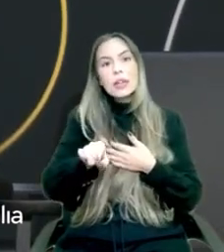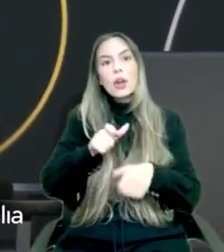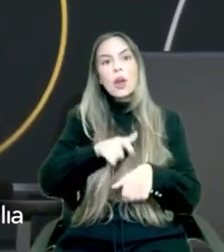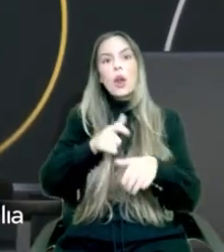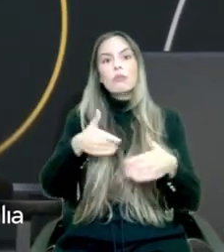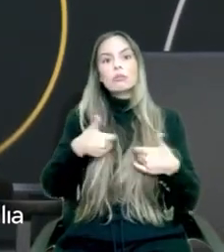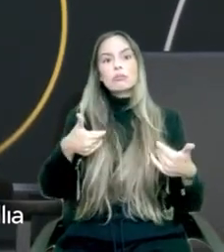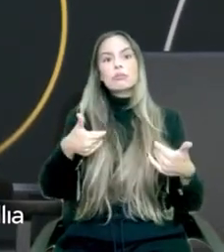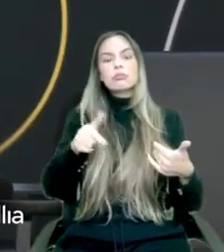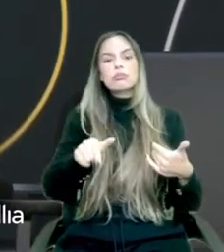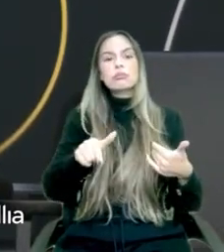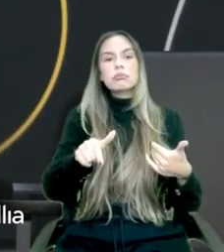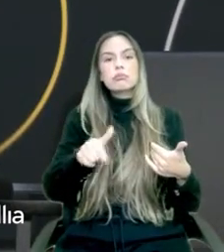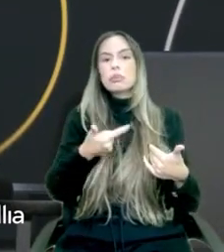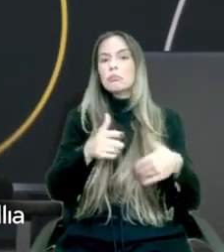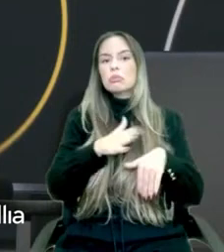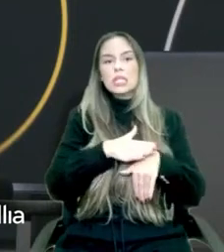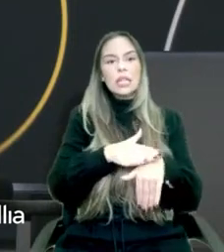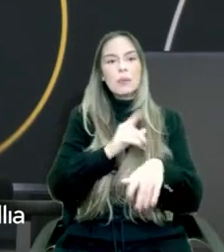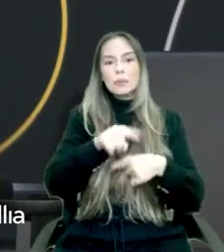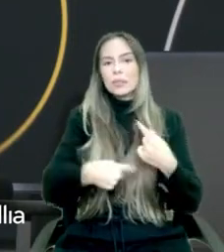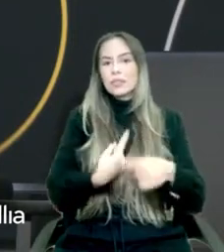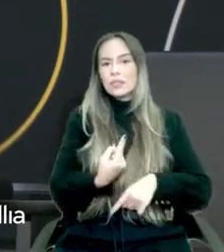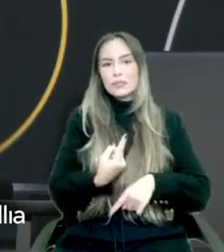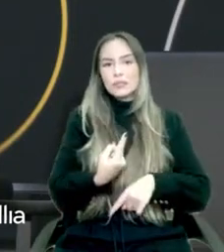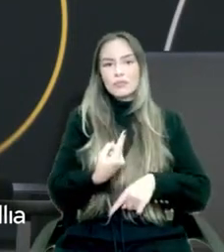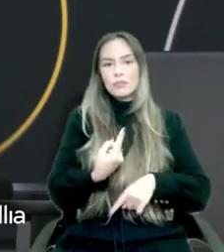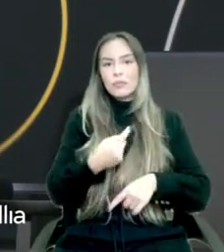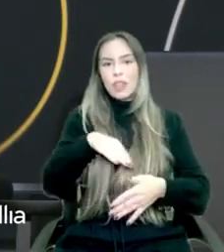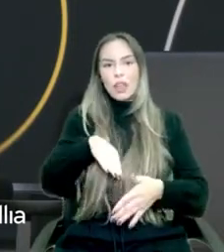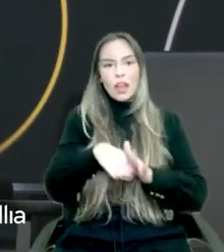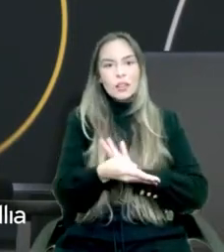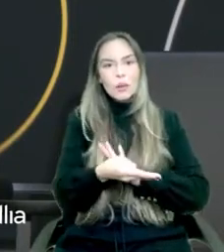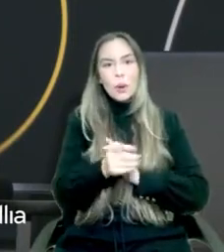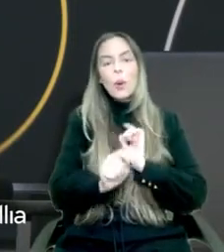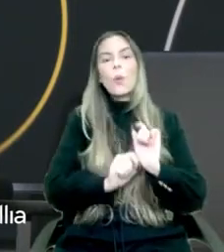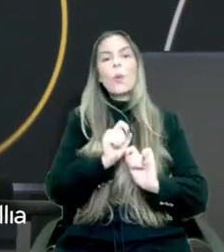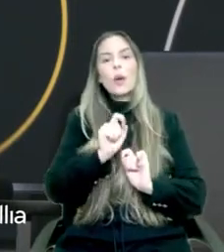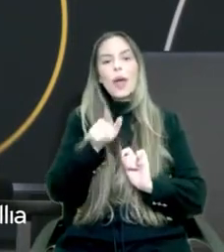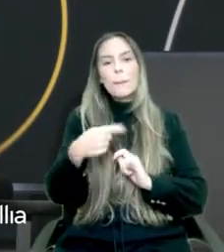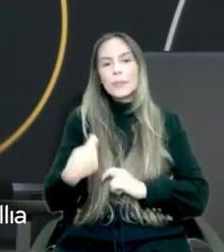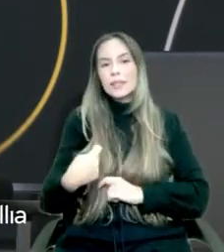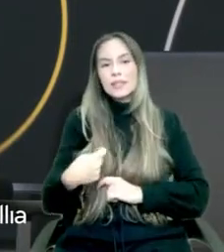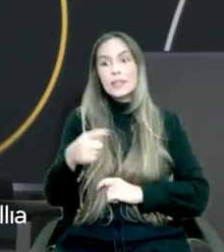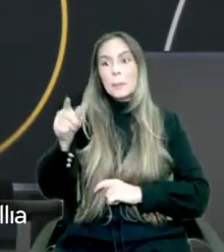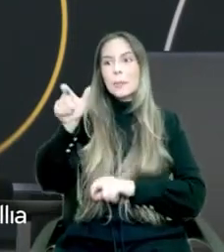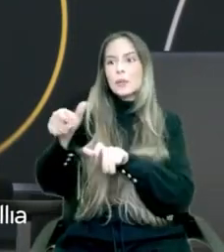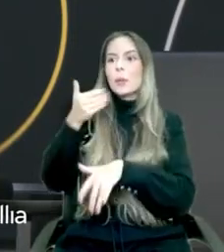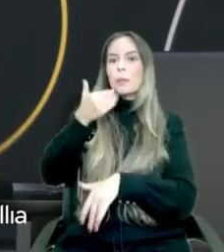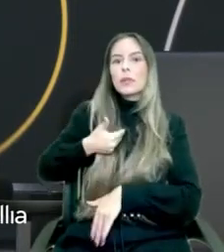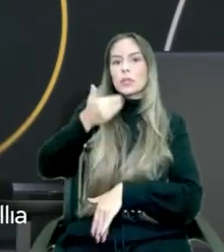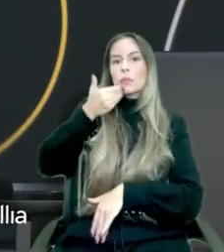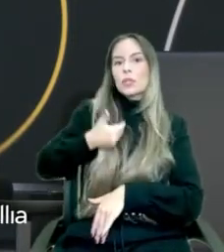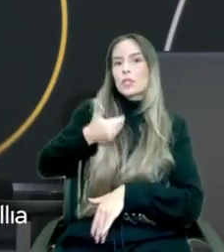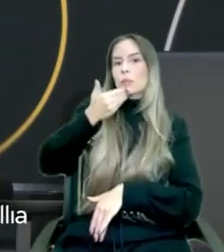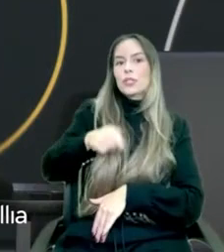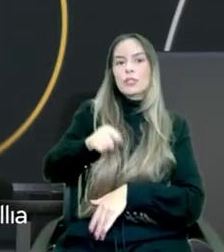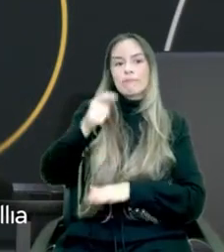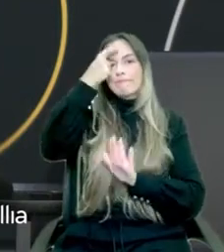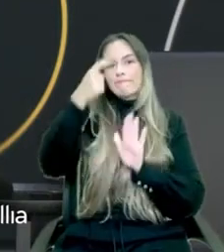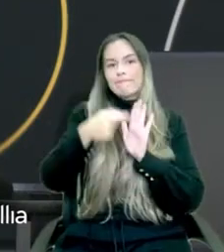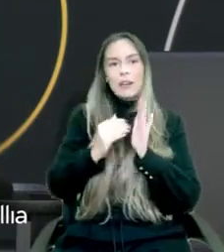didn't have time to transform, but they were being asked to transform. And now all of a sudden, AI is on top of that. You know, do